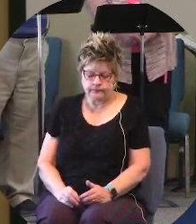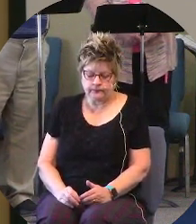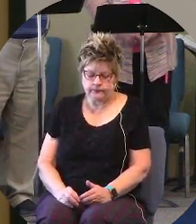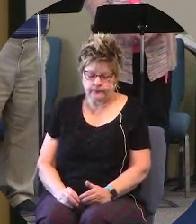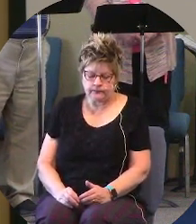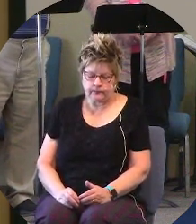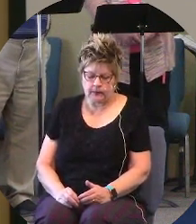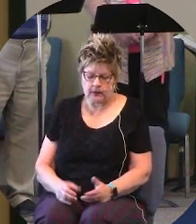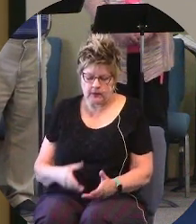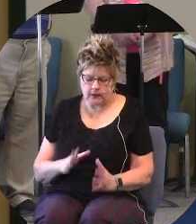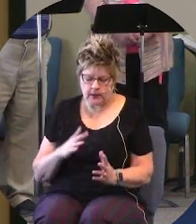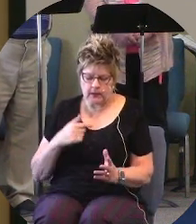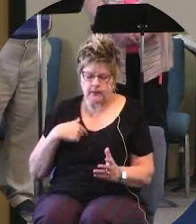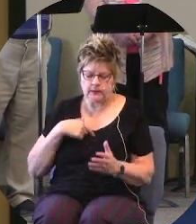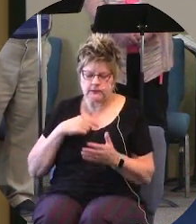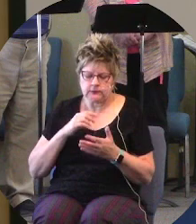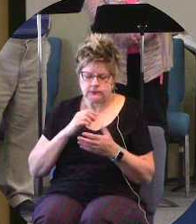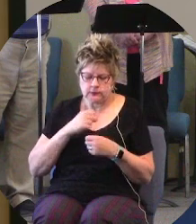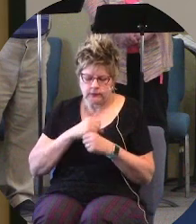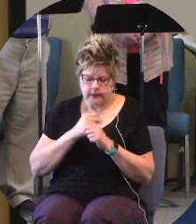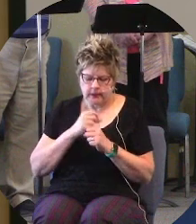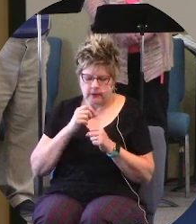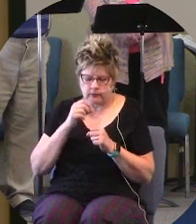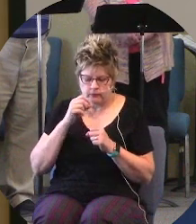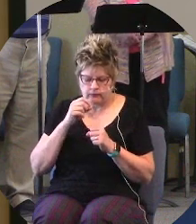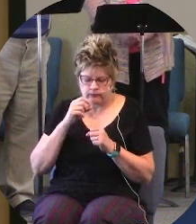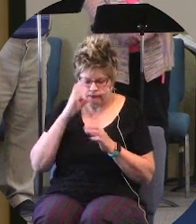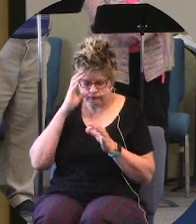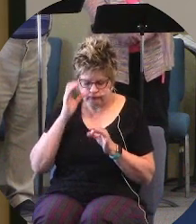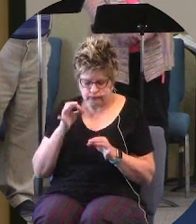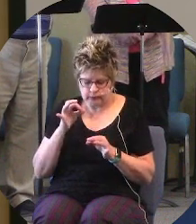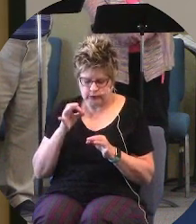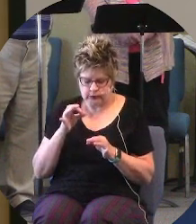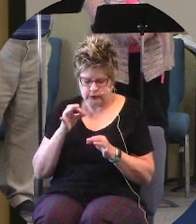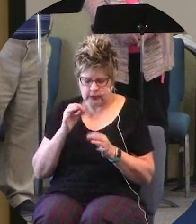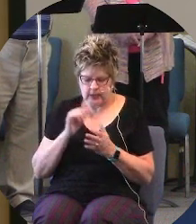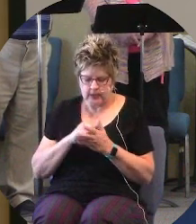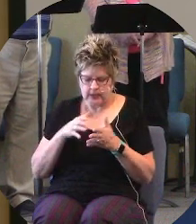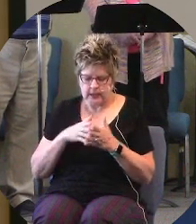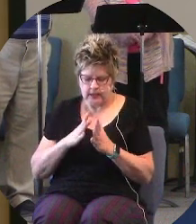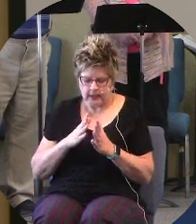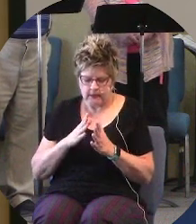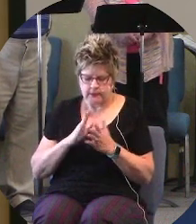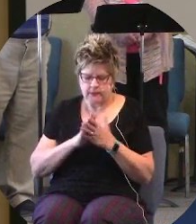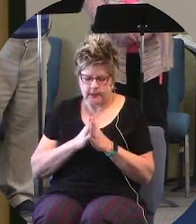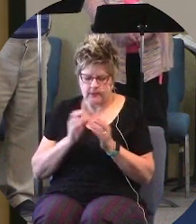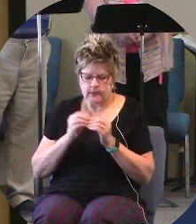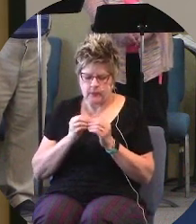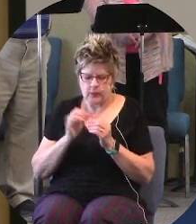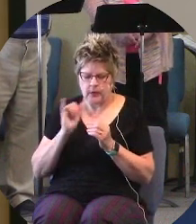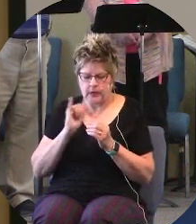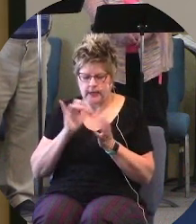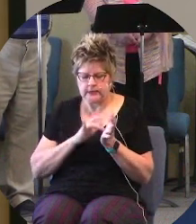And may we make choices, Father, that allow us to be more like Jesus every day.